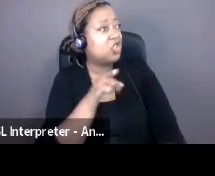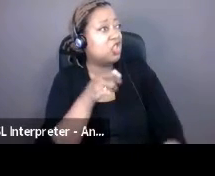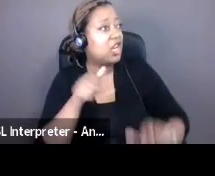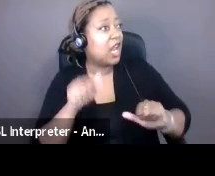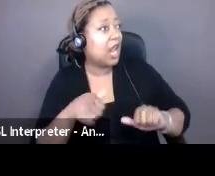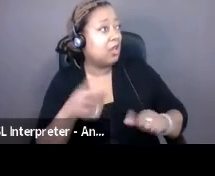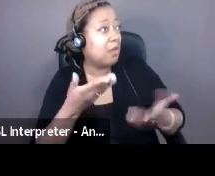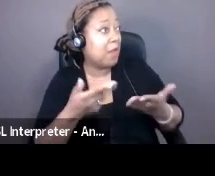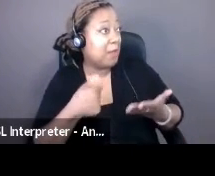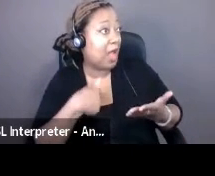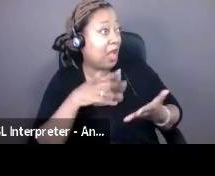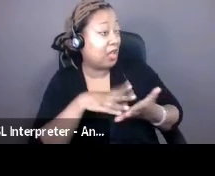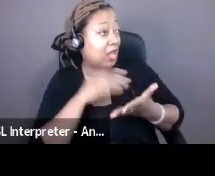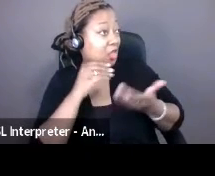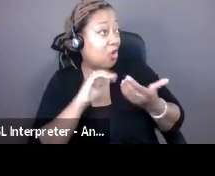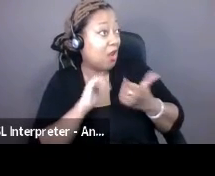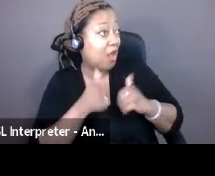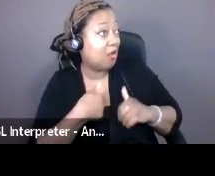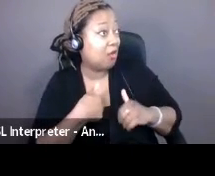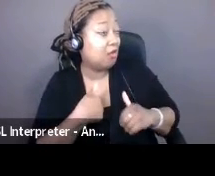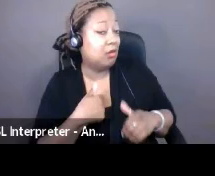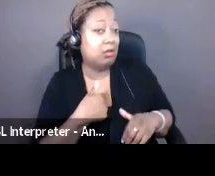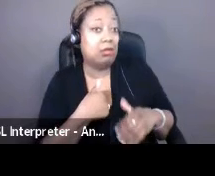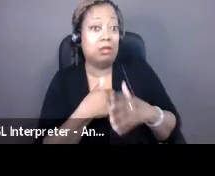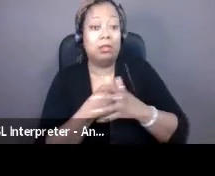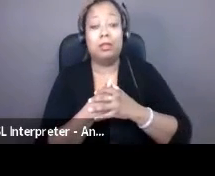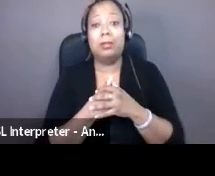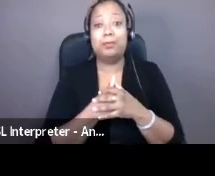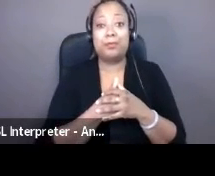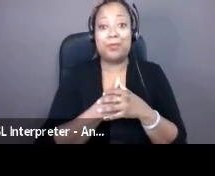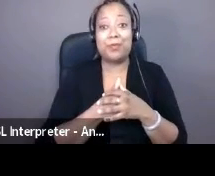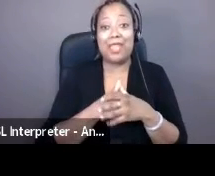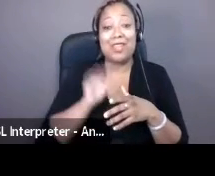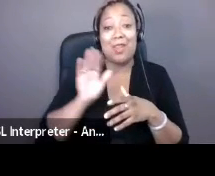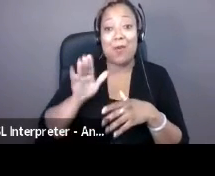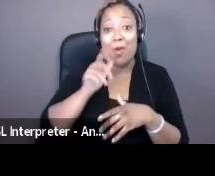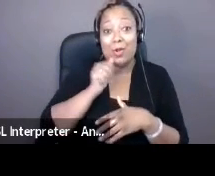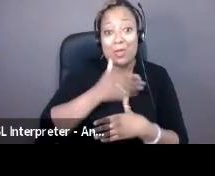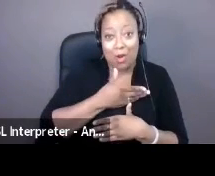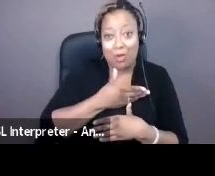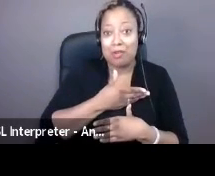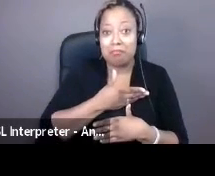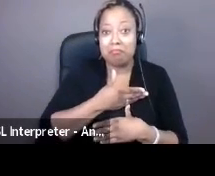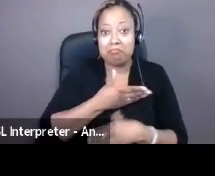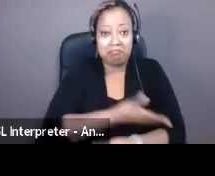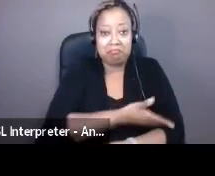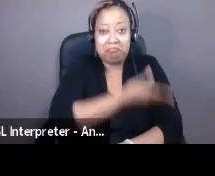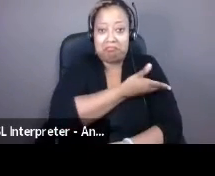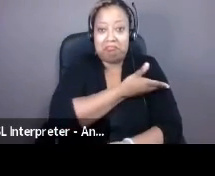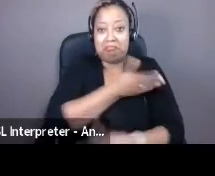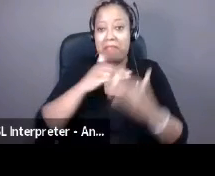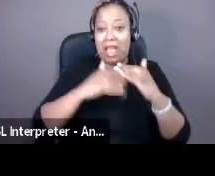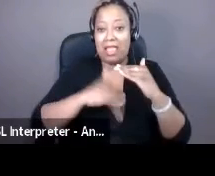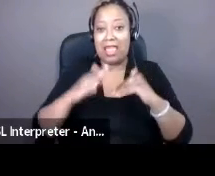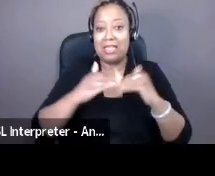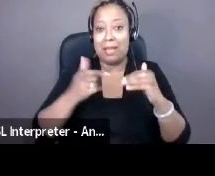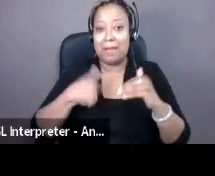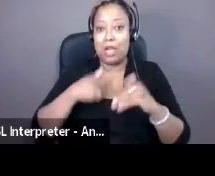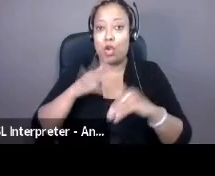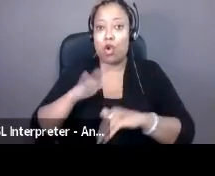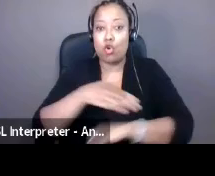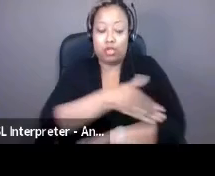think I can learn to play golf. Now, her daughter has less than what I have. She's above the elbow.